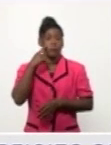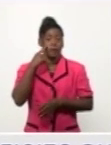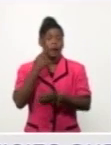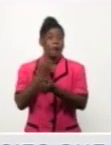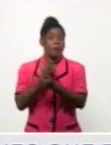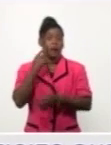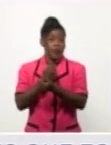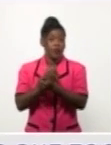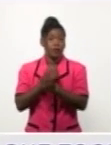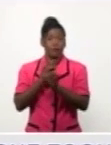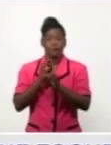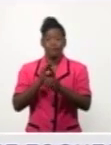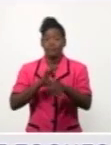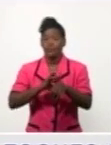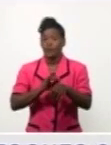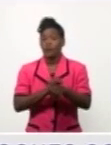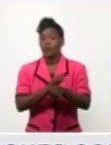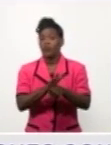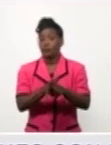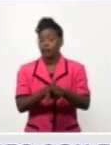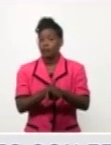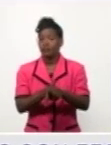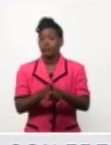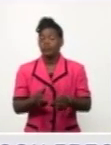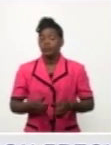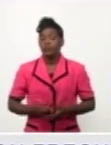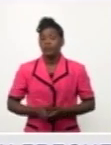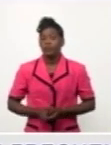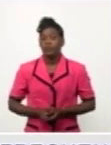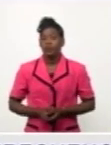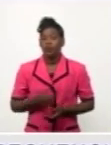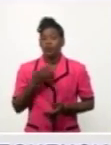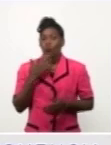disease entails